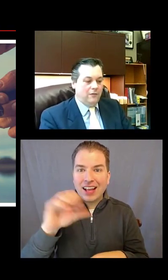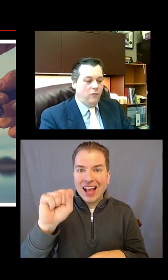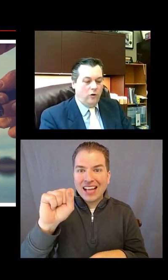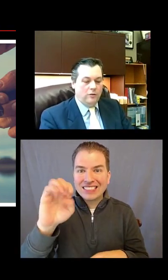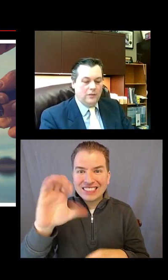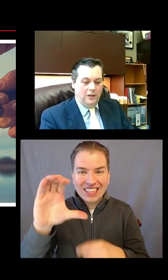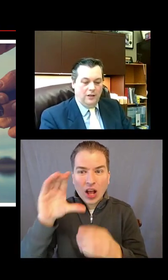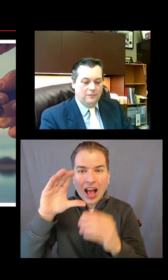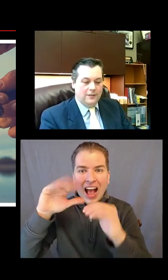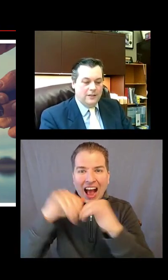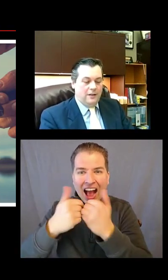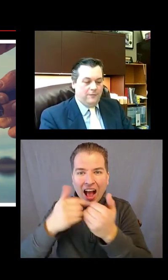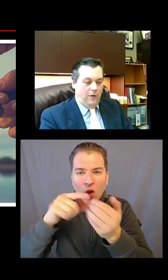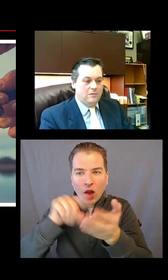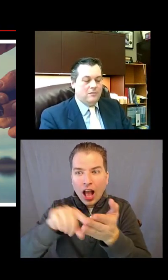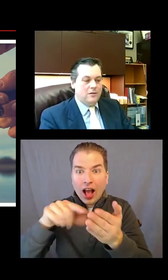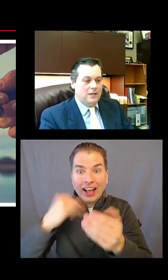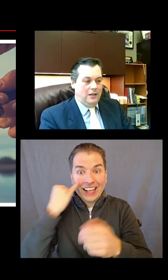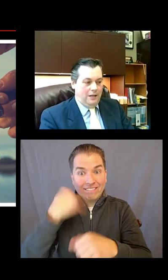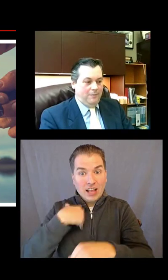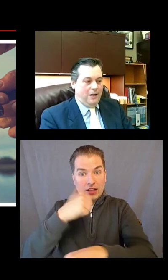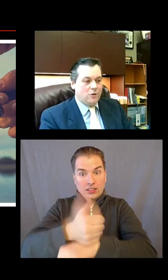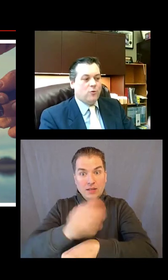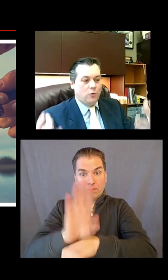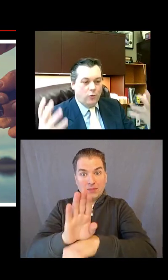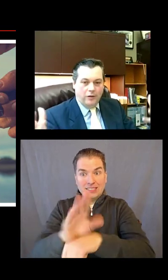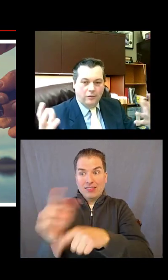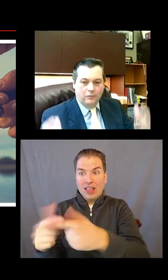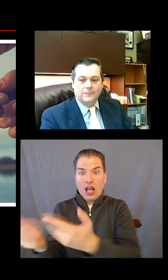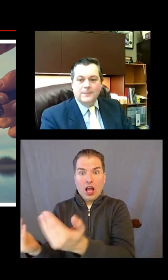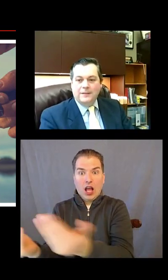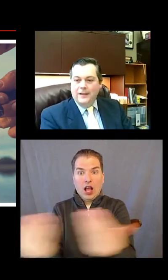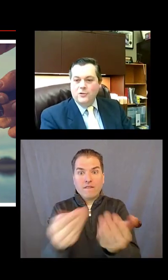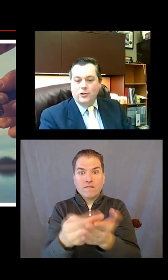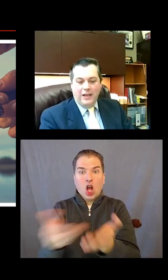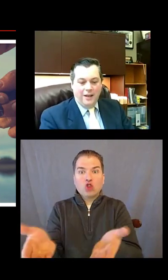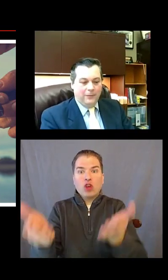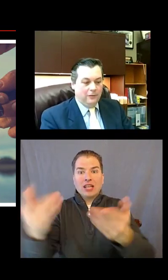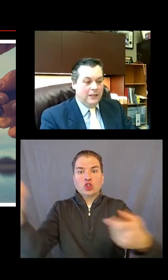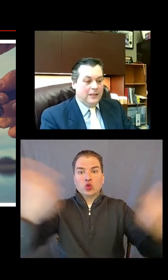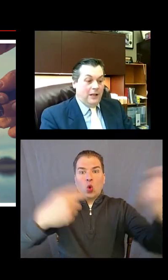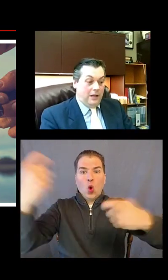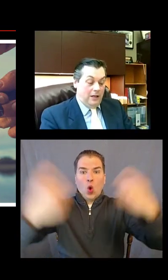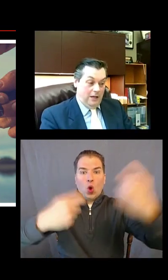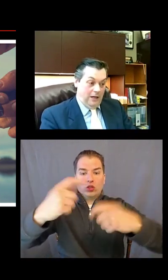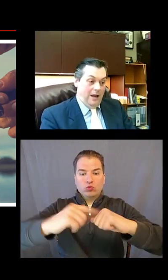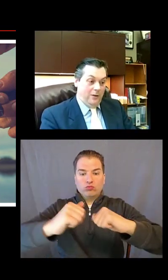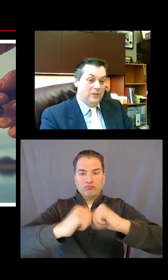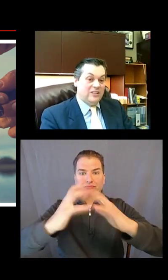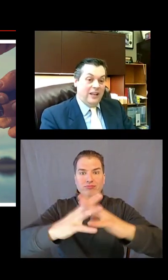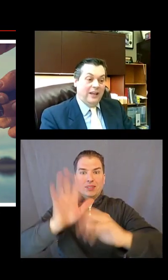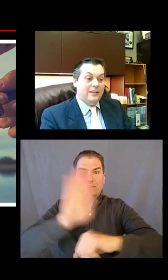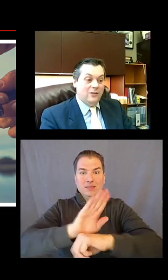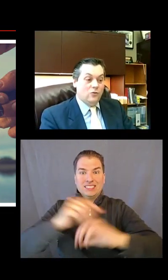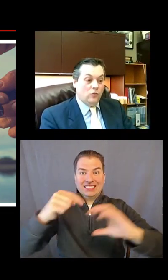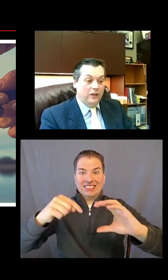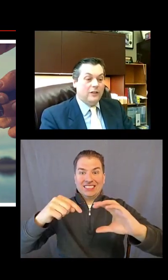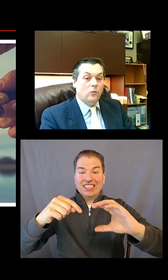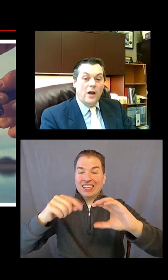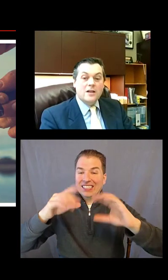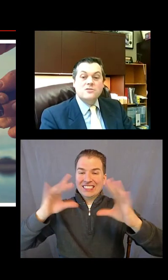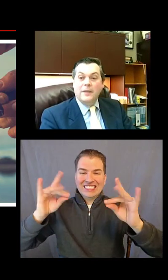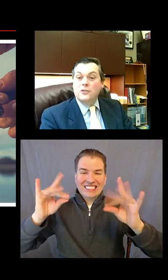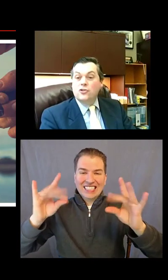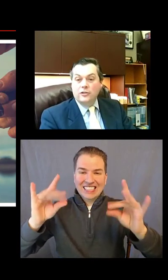it's like a form of fun entrepreneurial venture capital. I would say that you